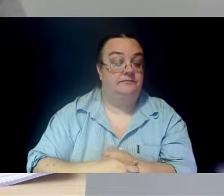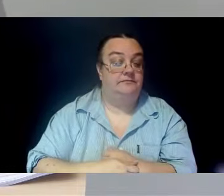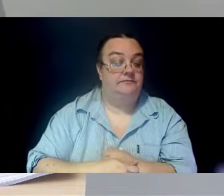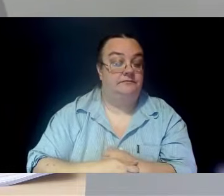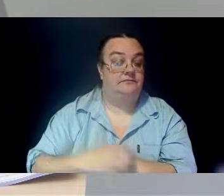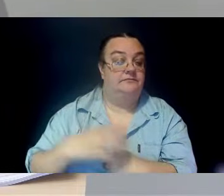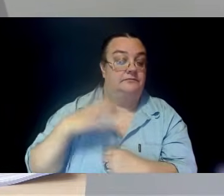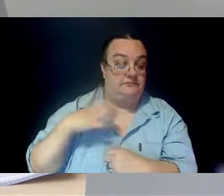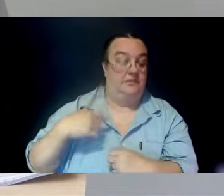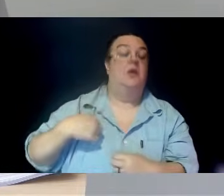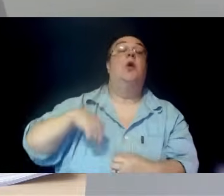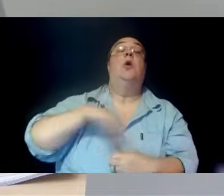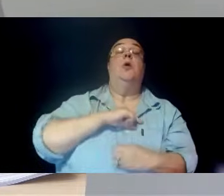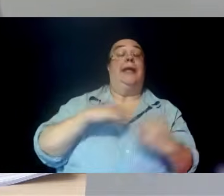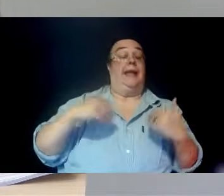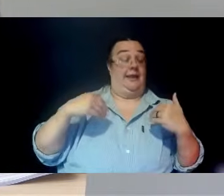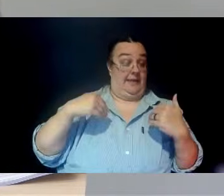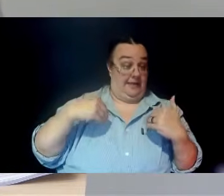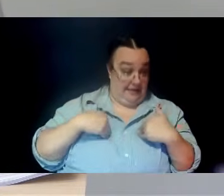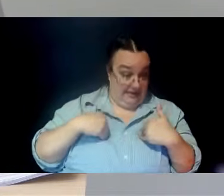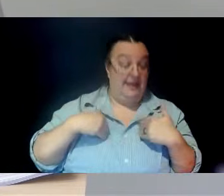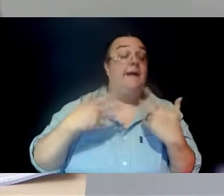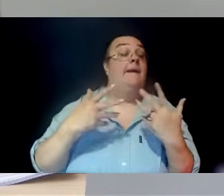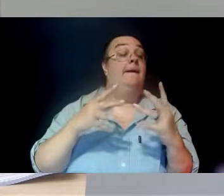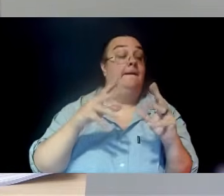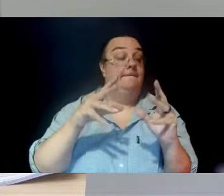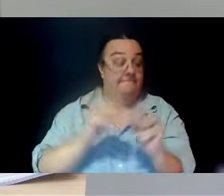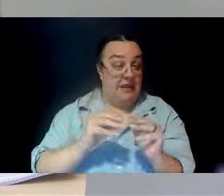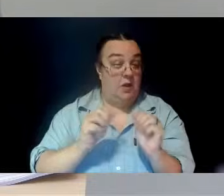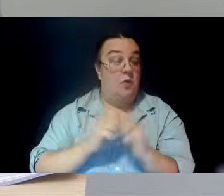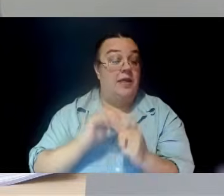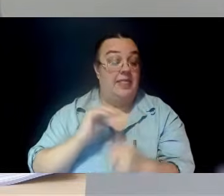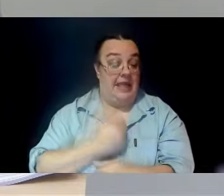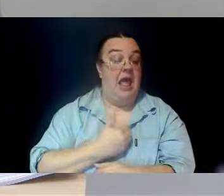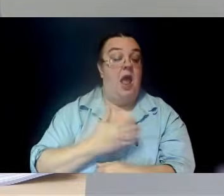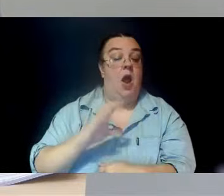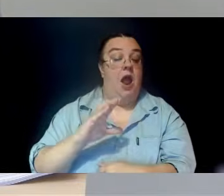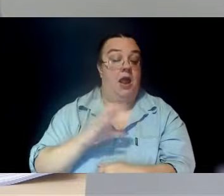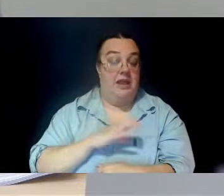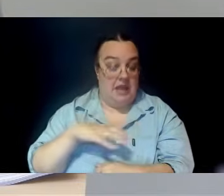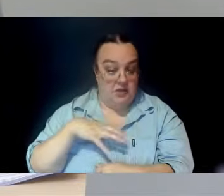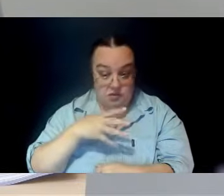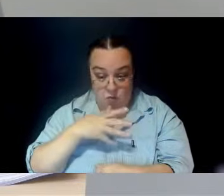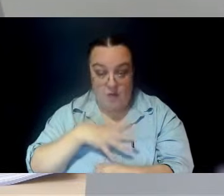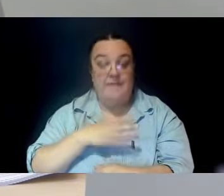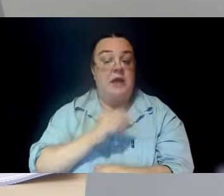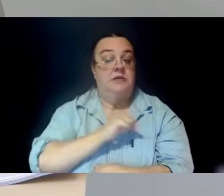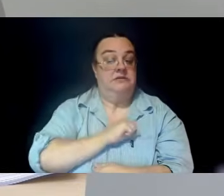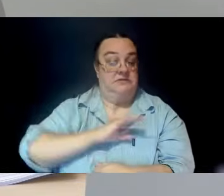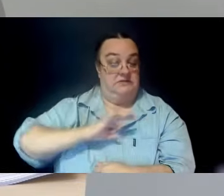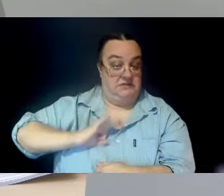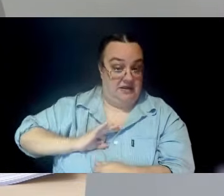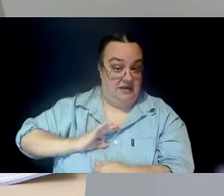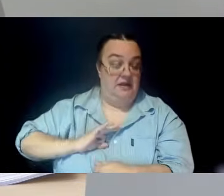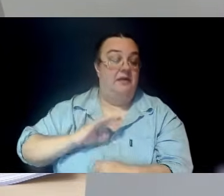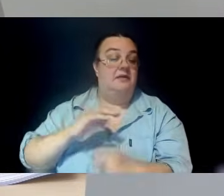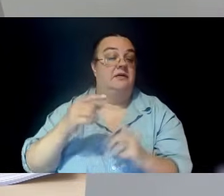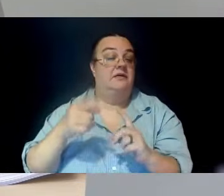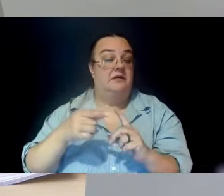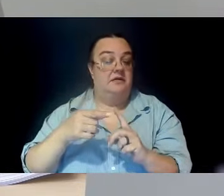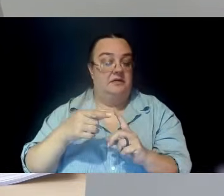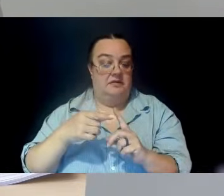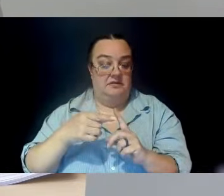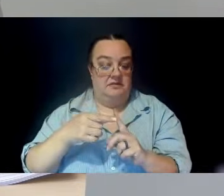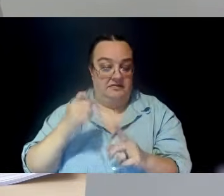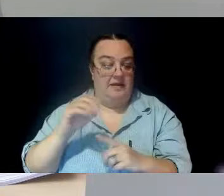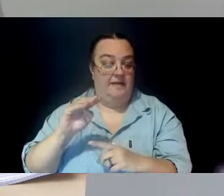we had a meeting with our councilwoman and staff from Maryland Highway Safety